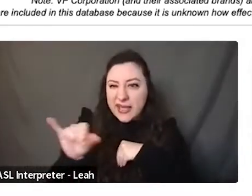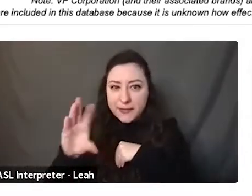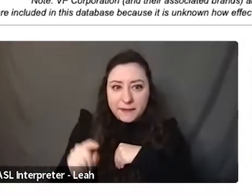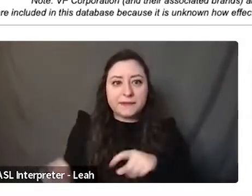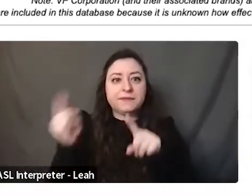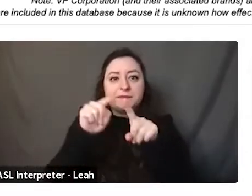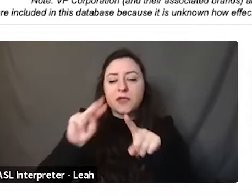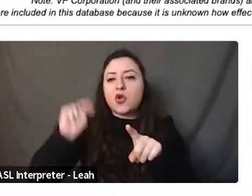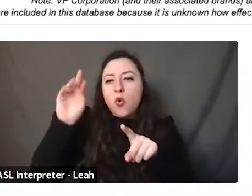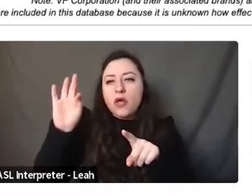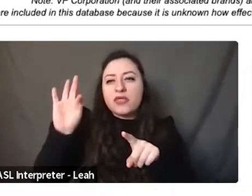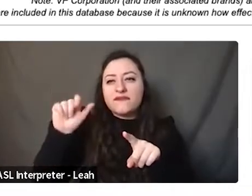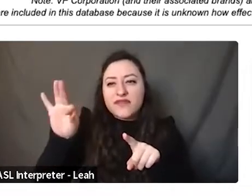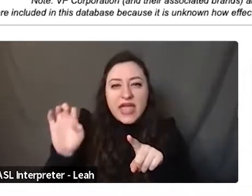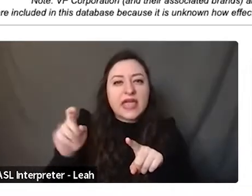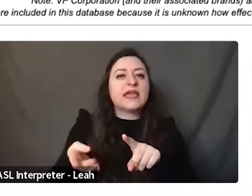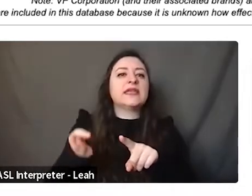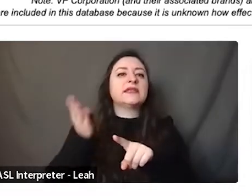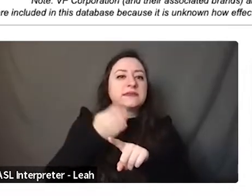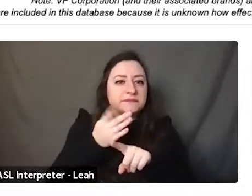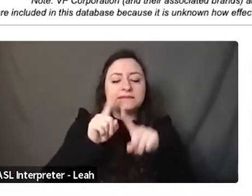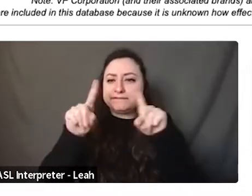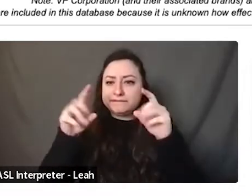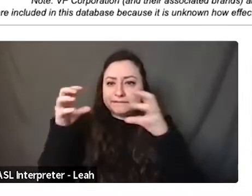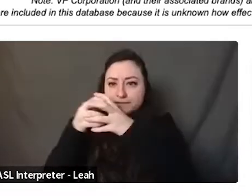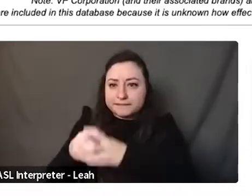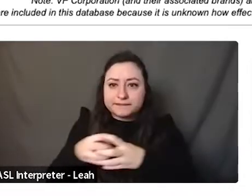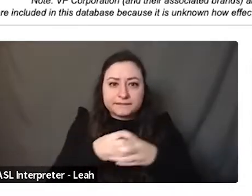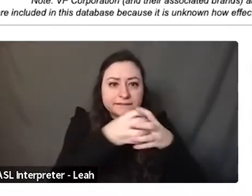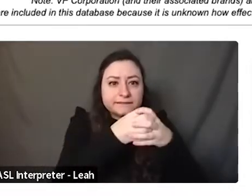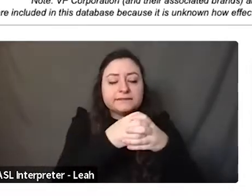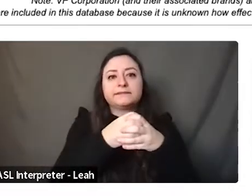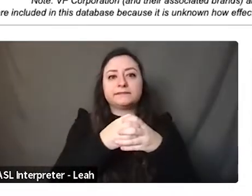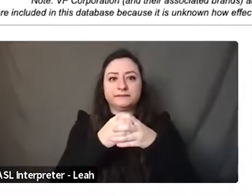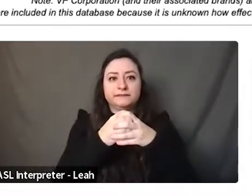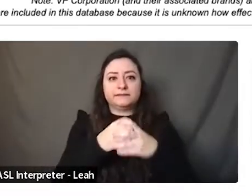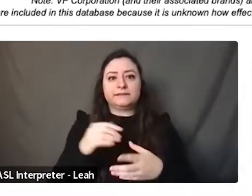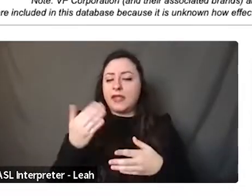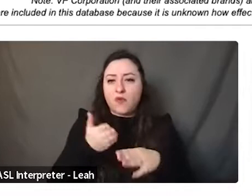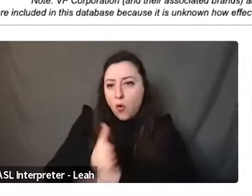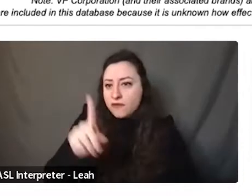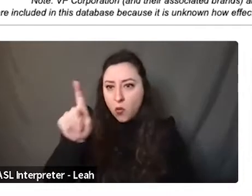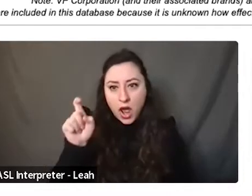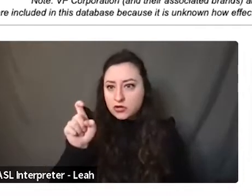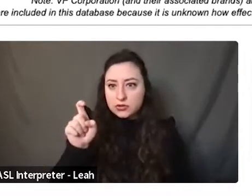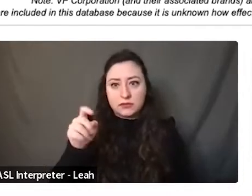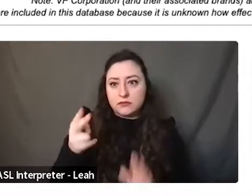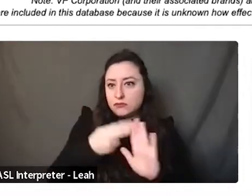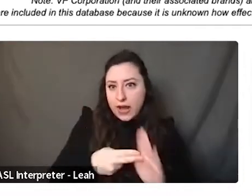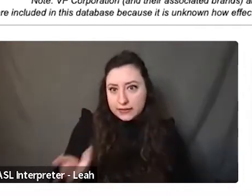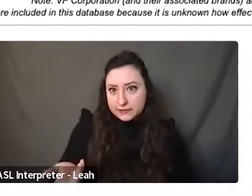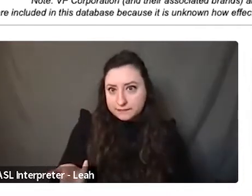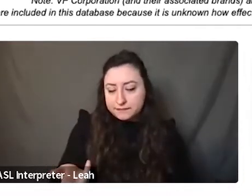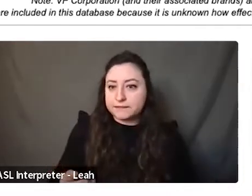North Face and Vans and so on, so they're grouped by company. And this list includes over 100 brands. Yeah,